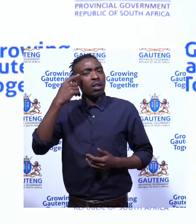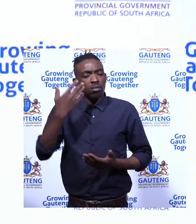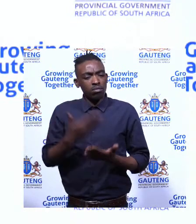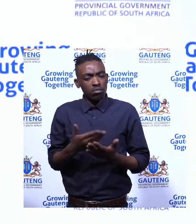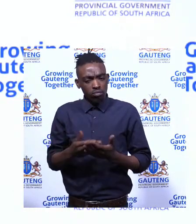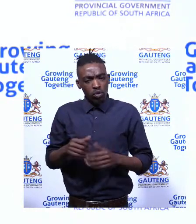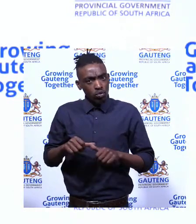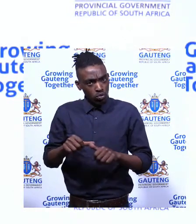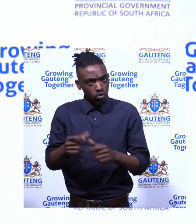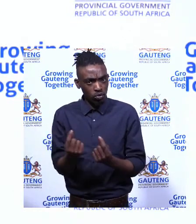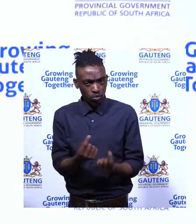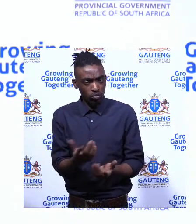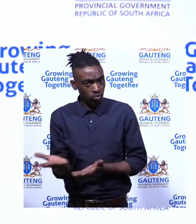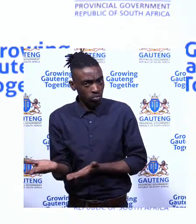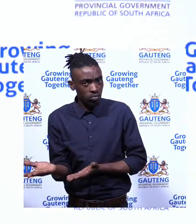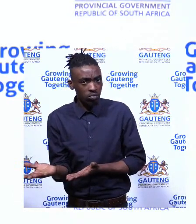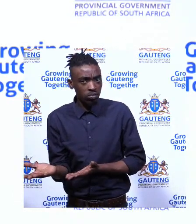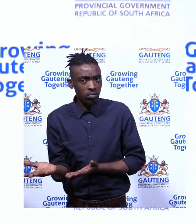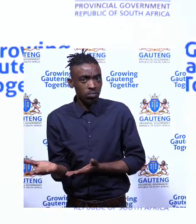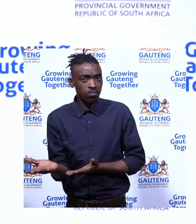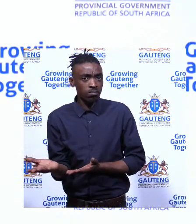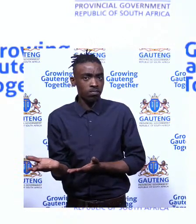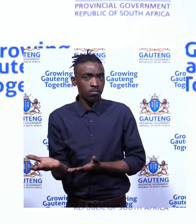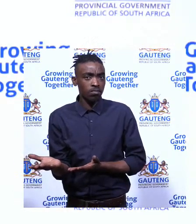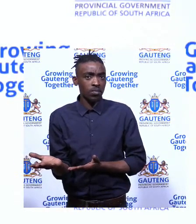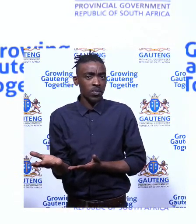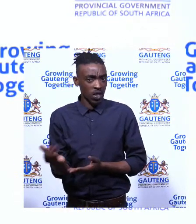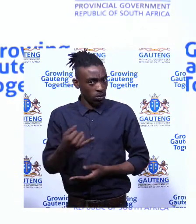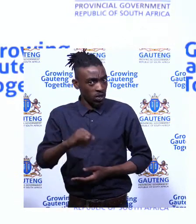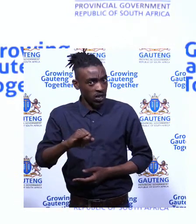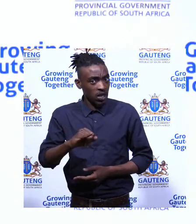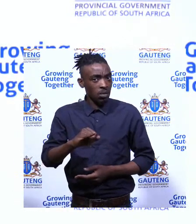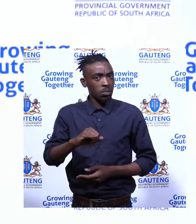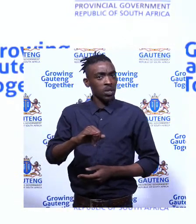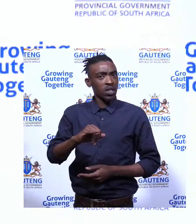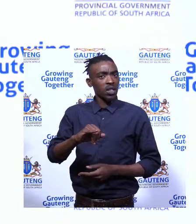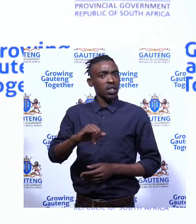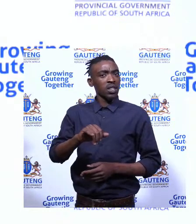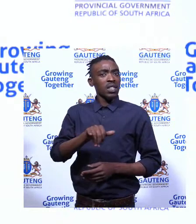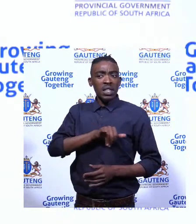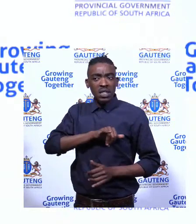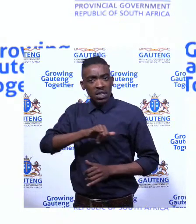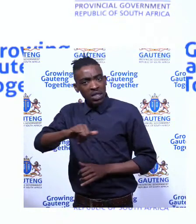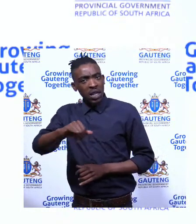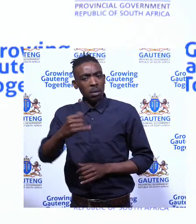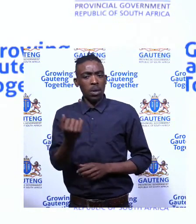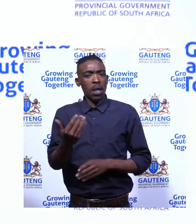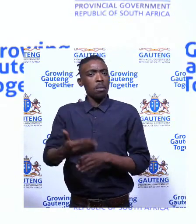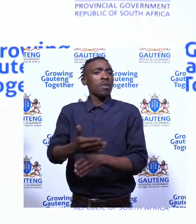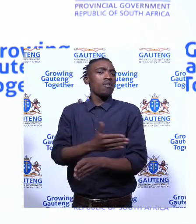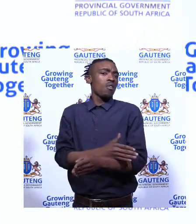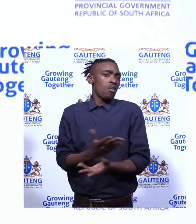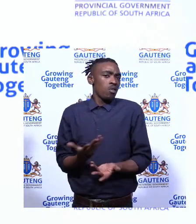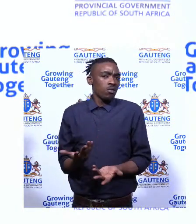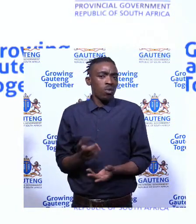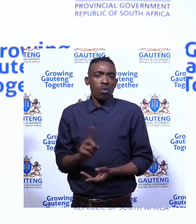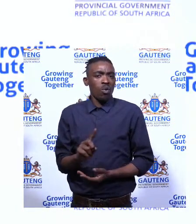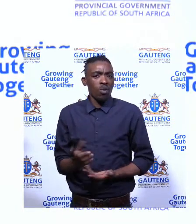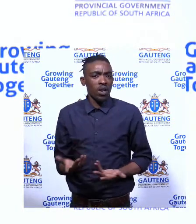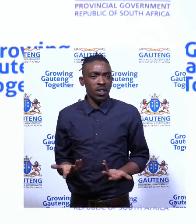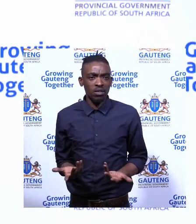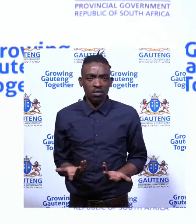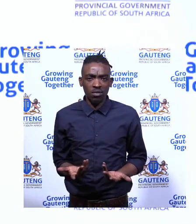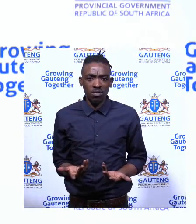redistribute those beds that were going to be in that field hospital to the current facilities that are there, with